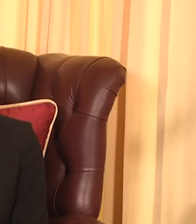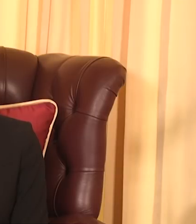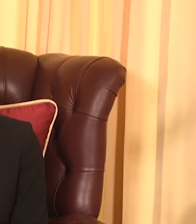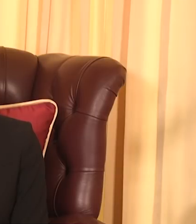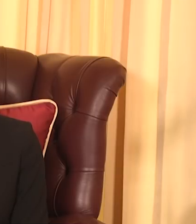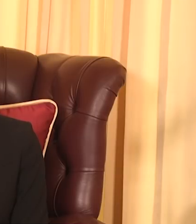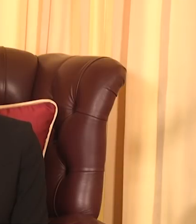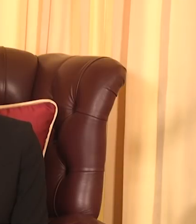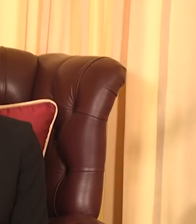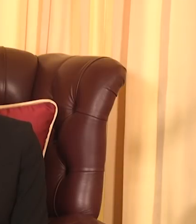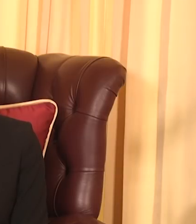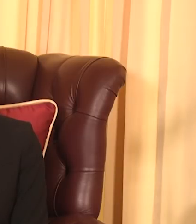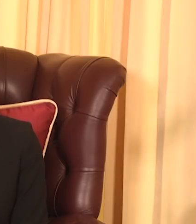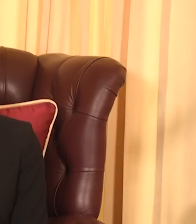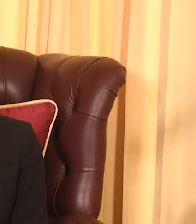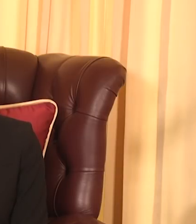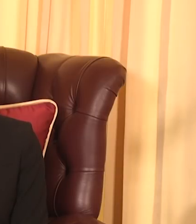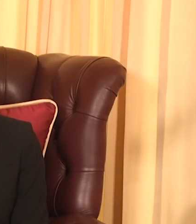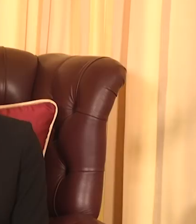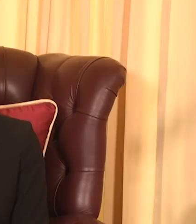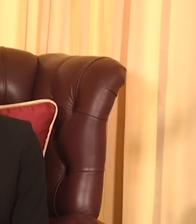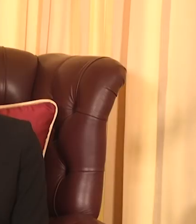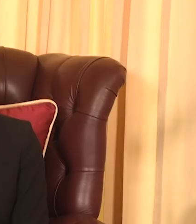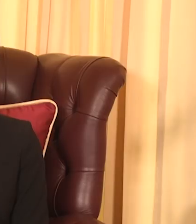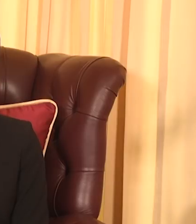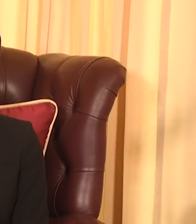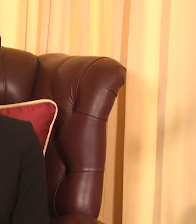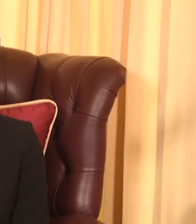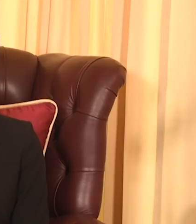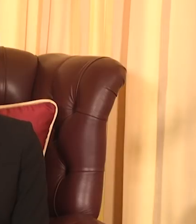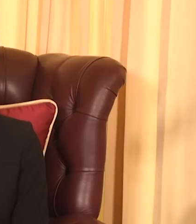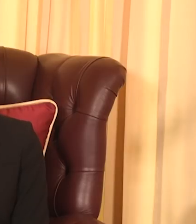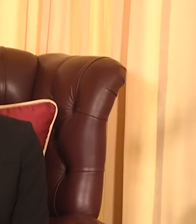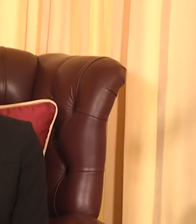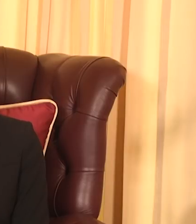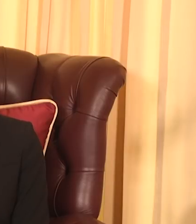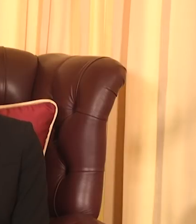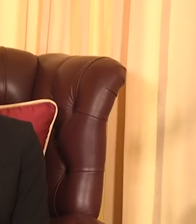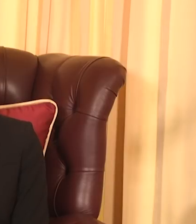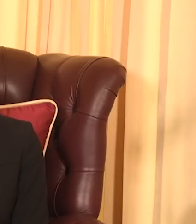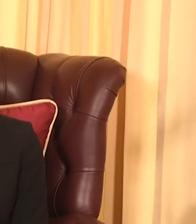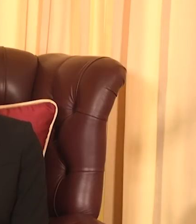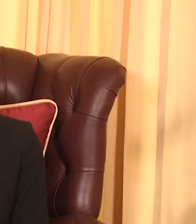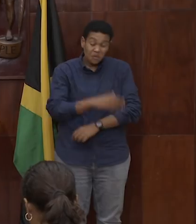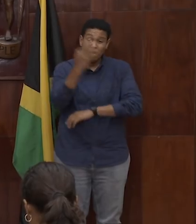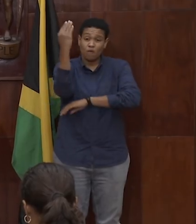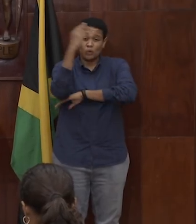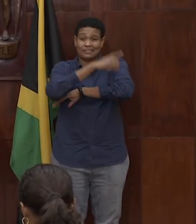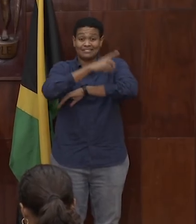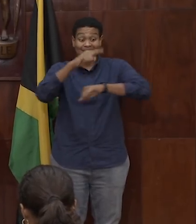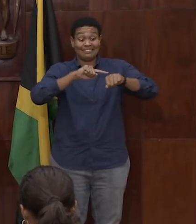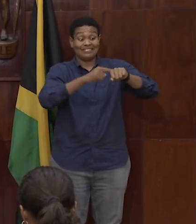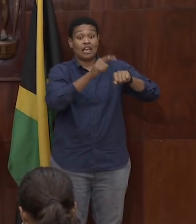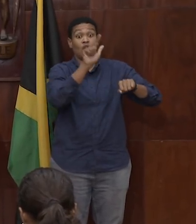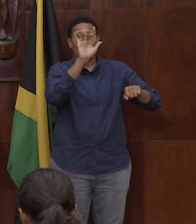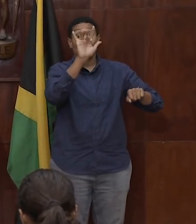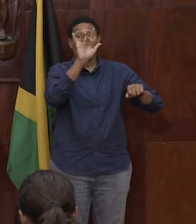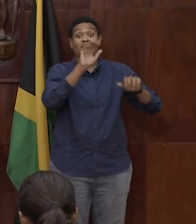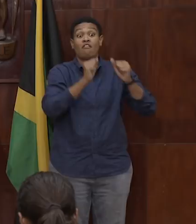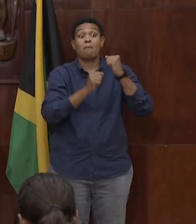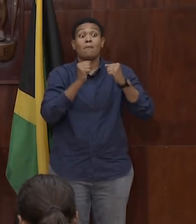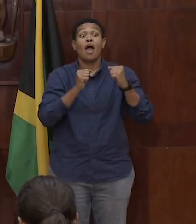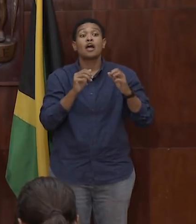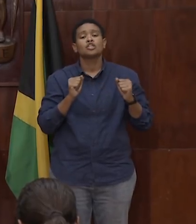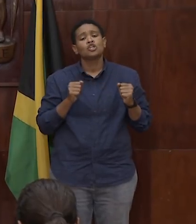14-day period beyond the 7th of April. As with all our decisions, it will be kept under review. However, as explained by the